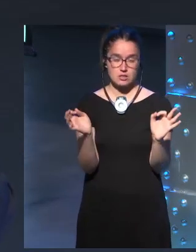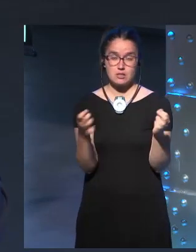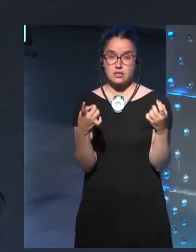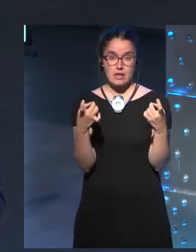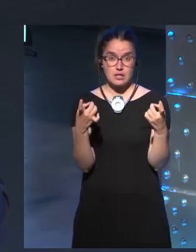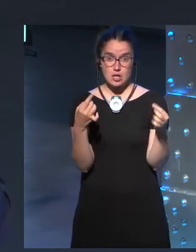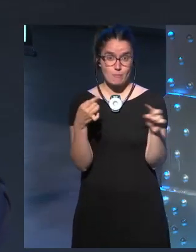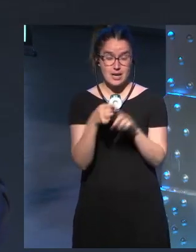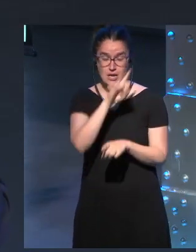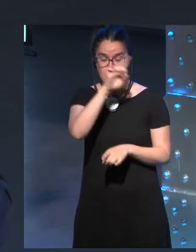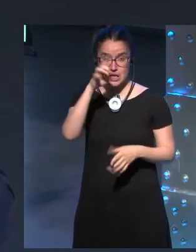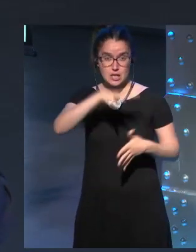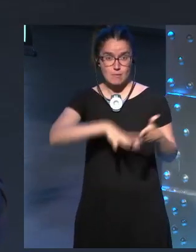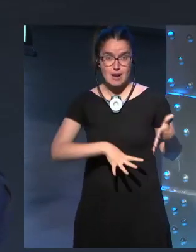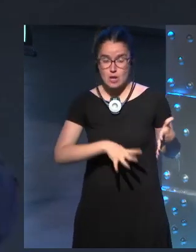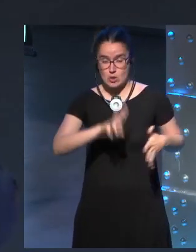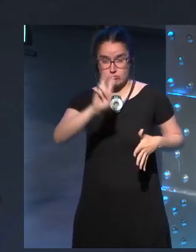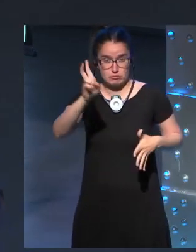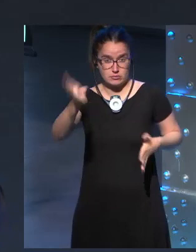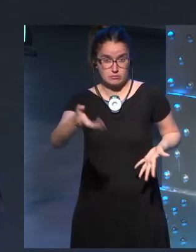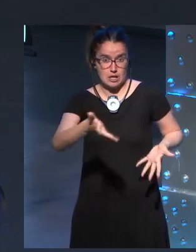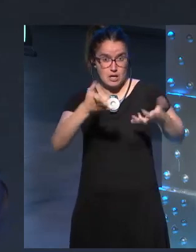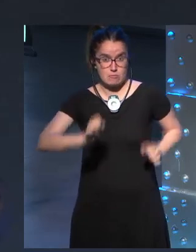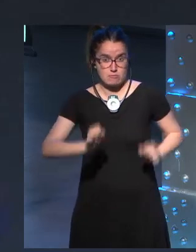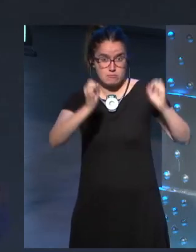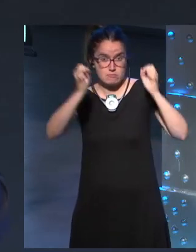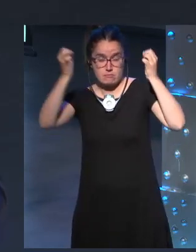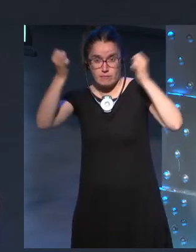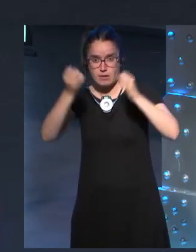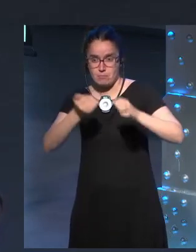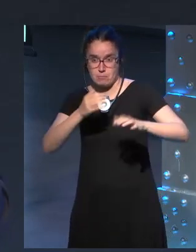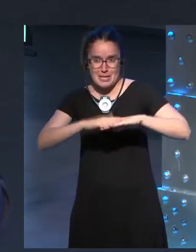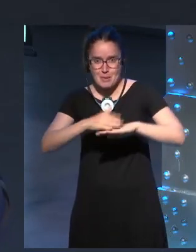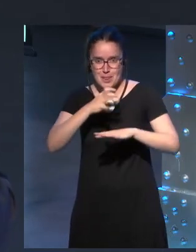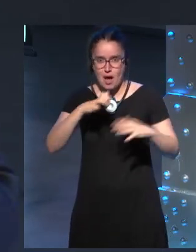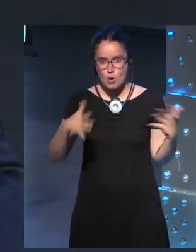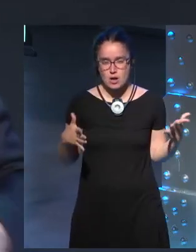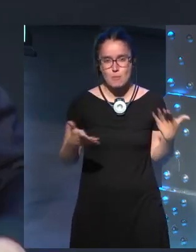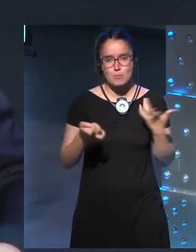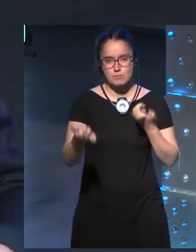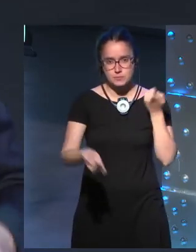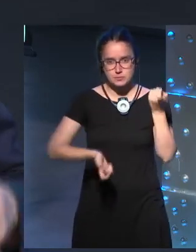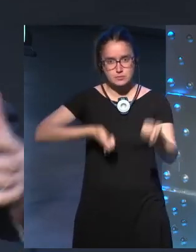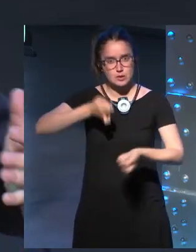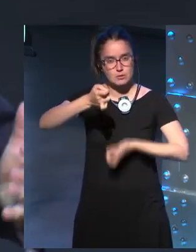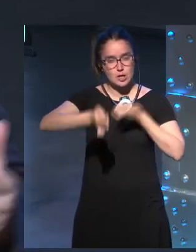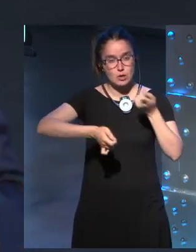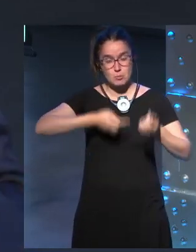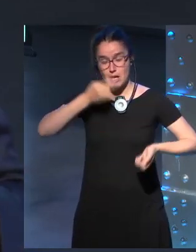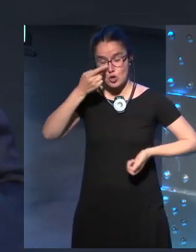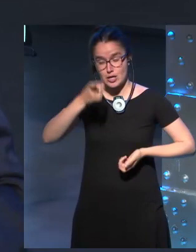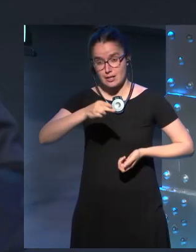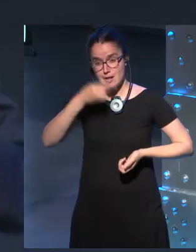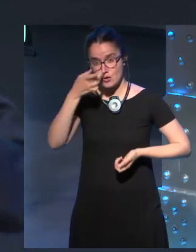that this football is absolutely necessary so that Real Madrid, Barcelona, etc. can survive, at least now. Step by